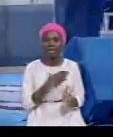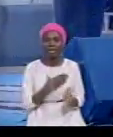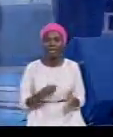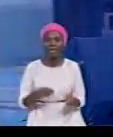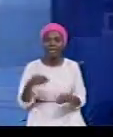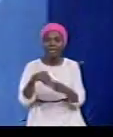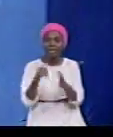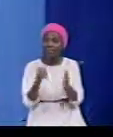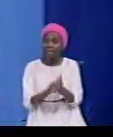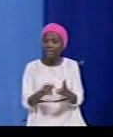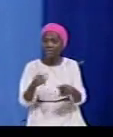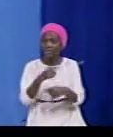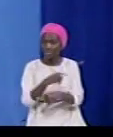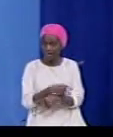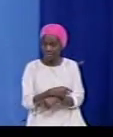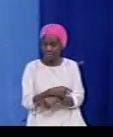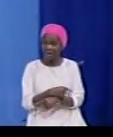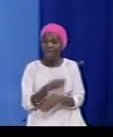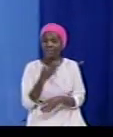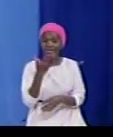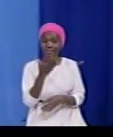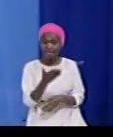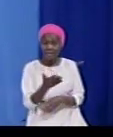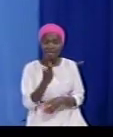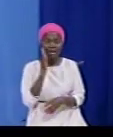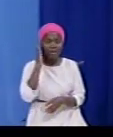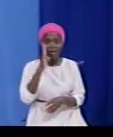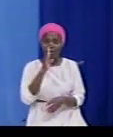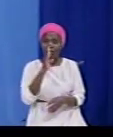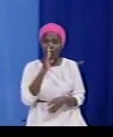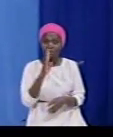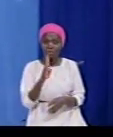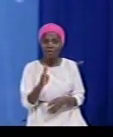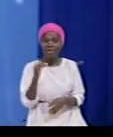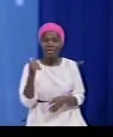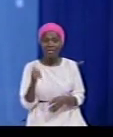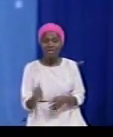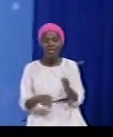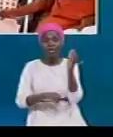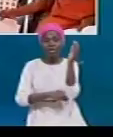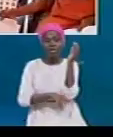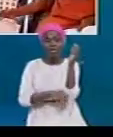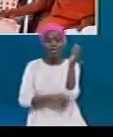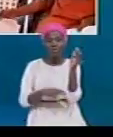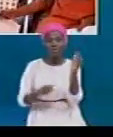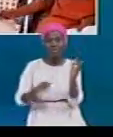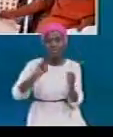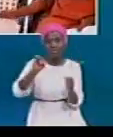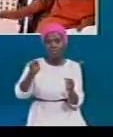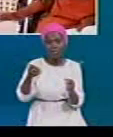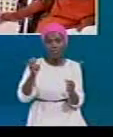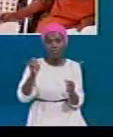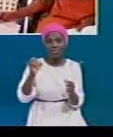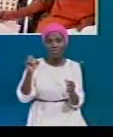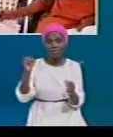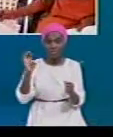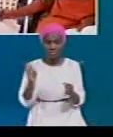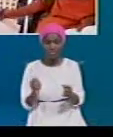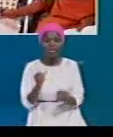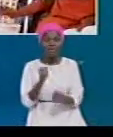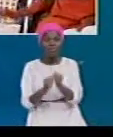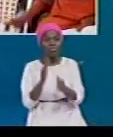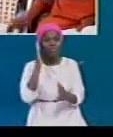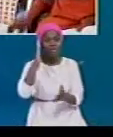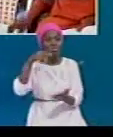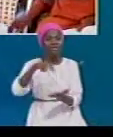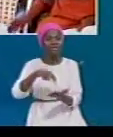that day there shall be a root of Jesse, which shall stand for